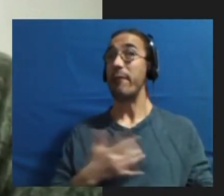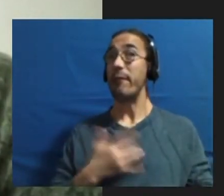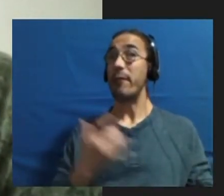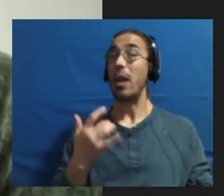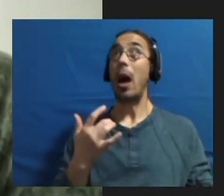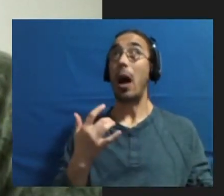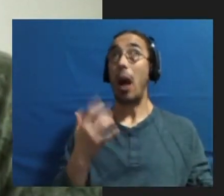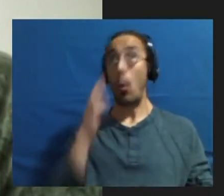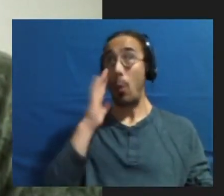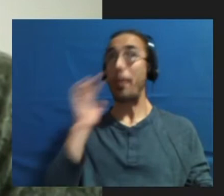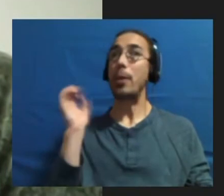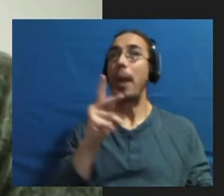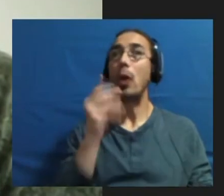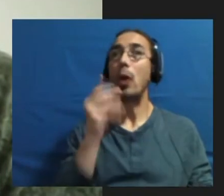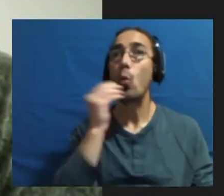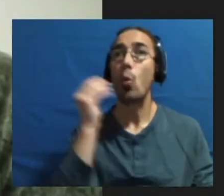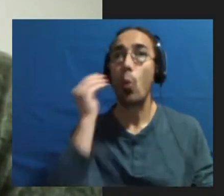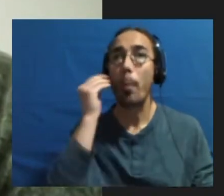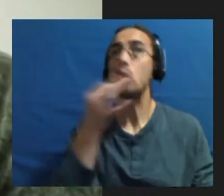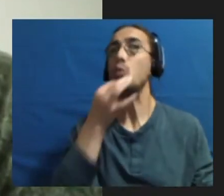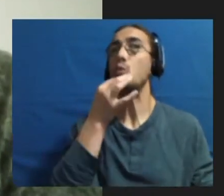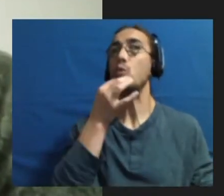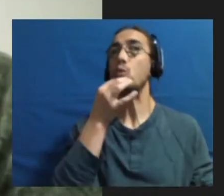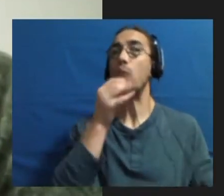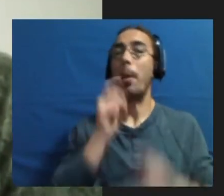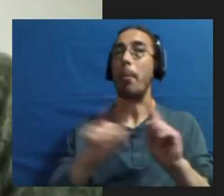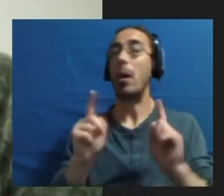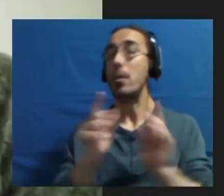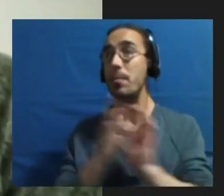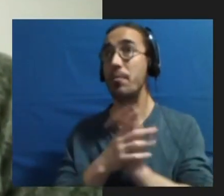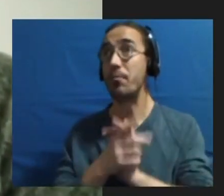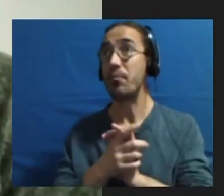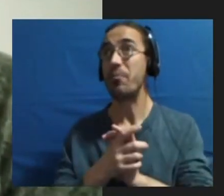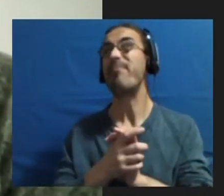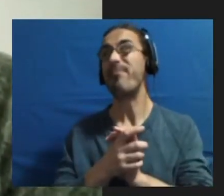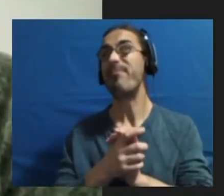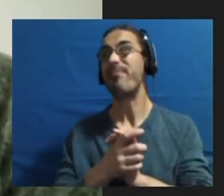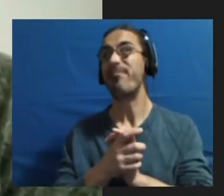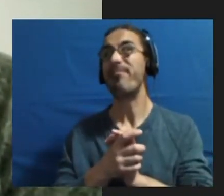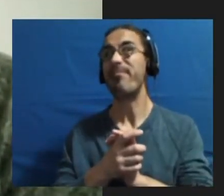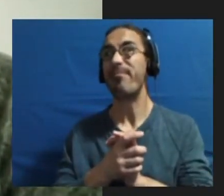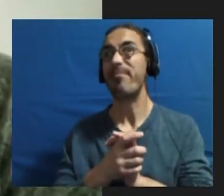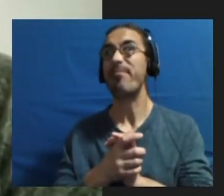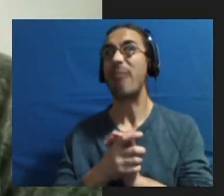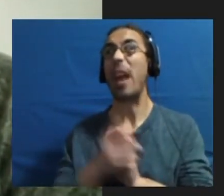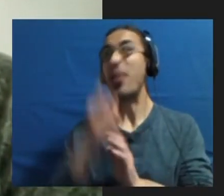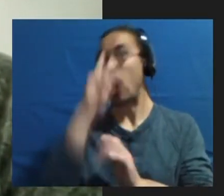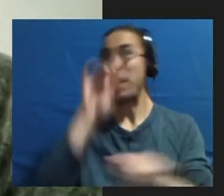But as far as everyone knew, I was going to be there for the next 7 years.